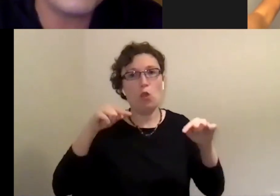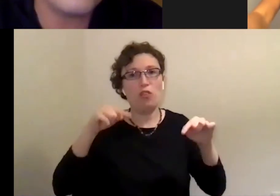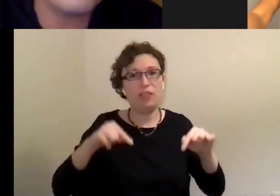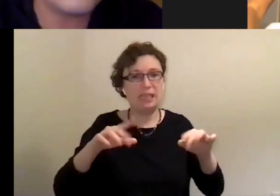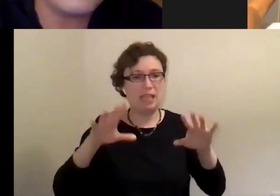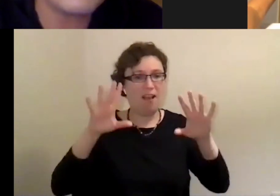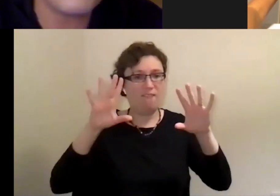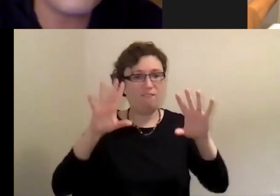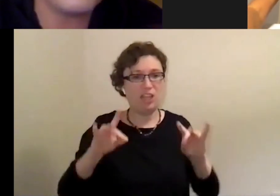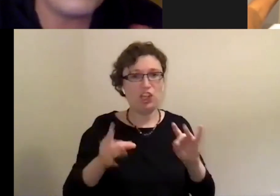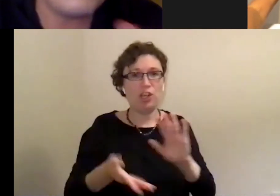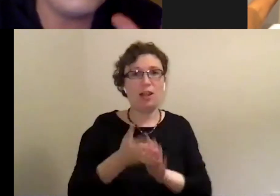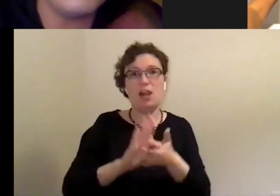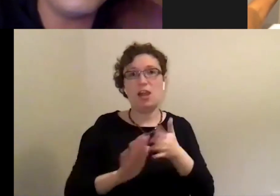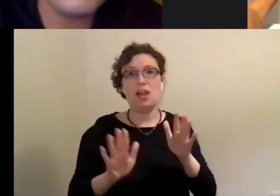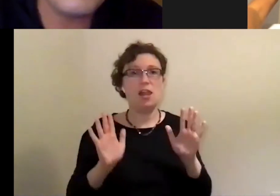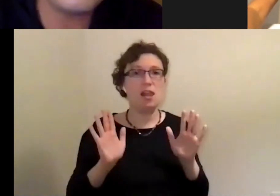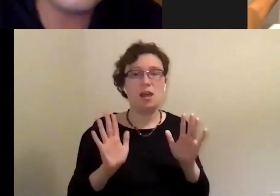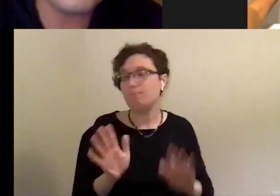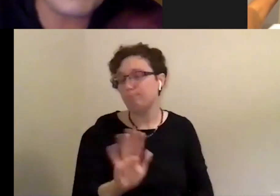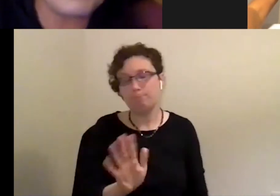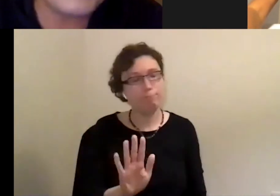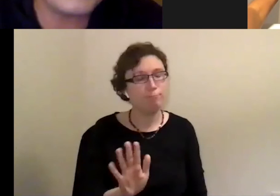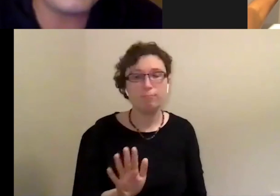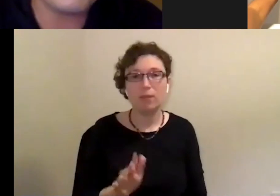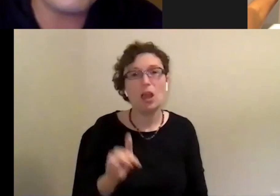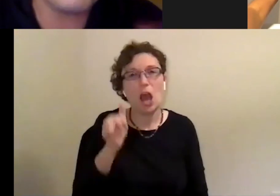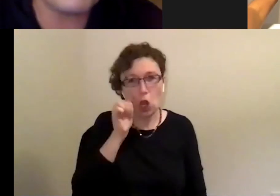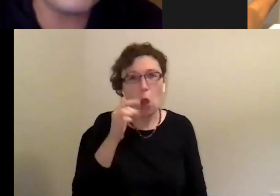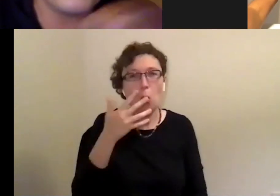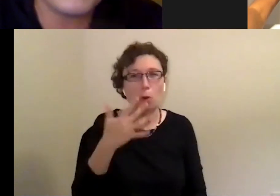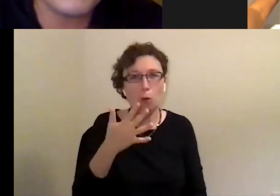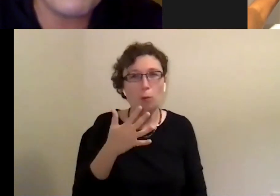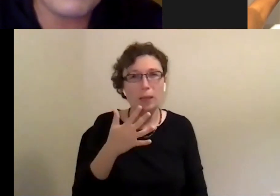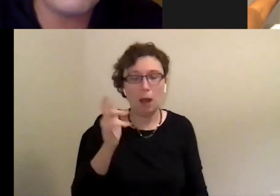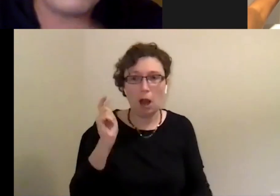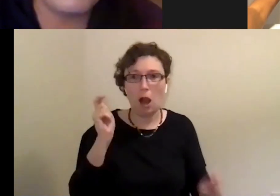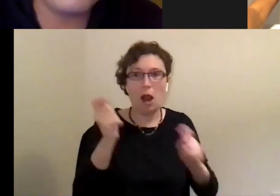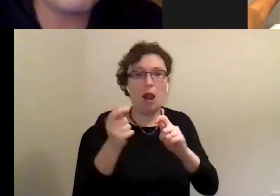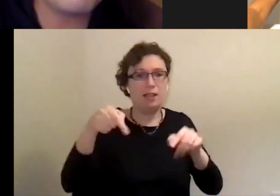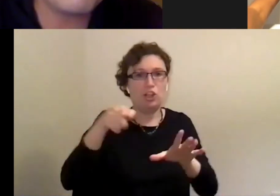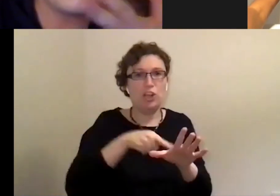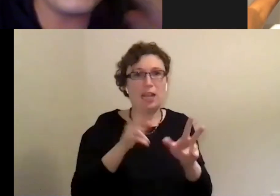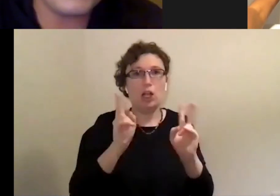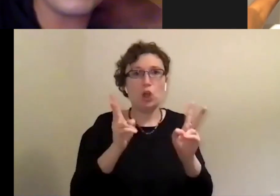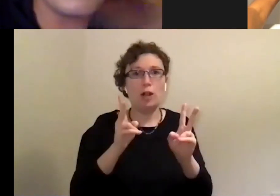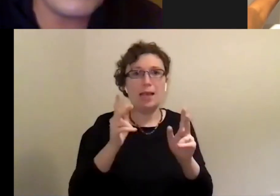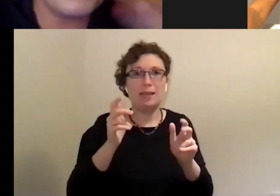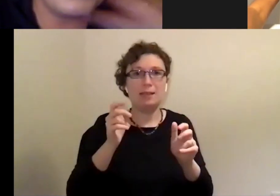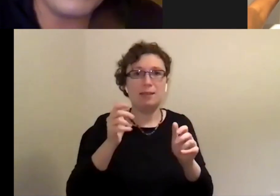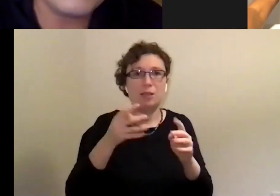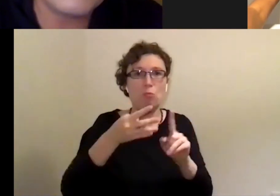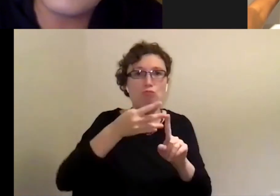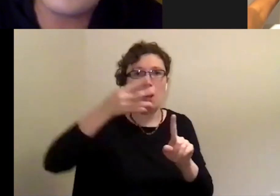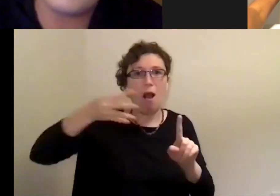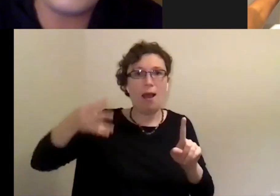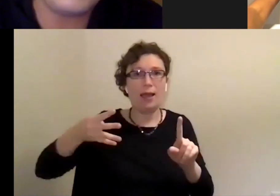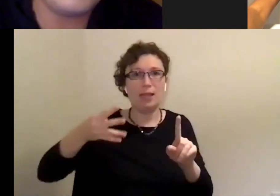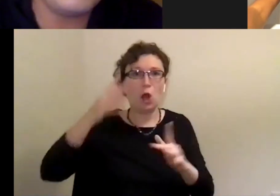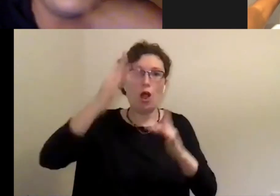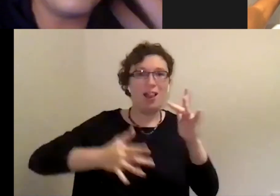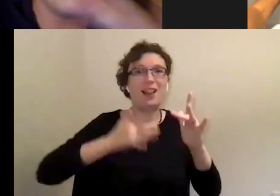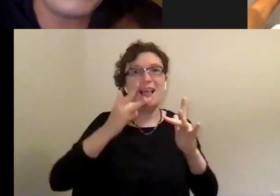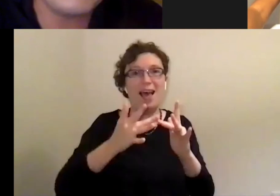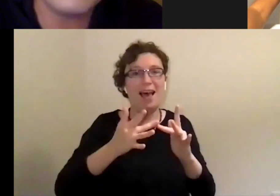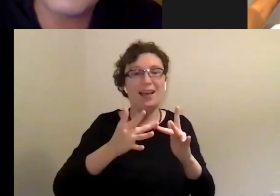putting on Totnes Pride online, and but actually, I mean, and we've been talking about continuing this